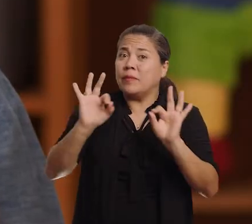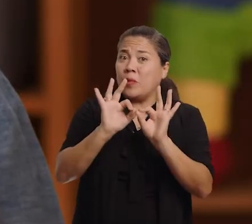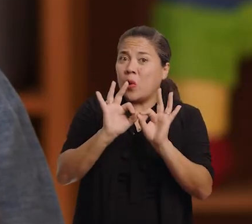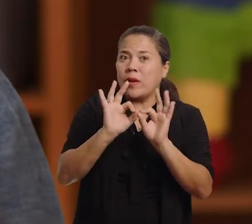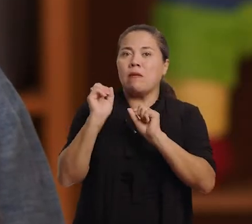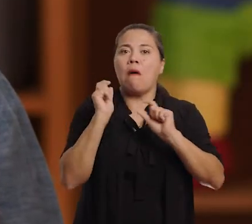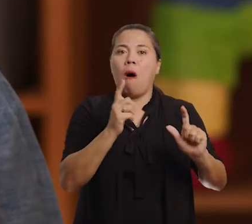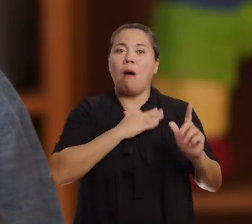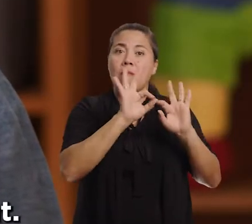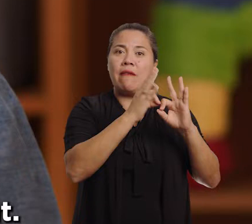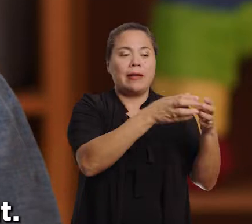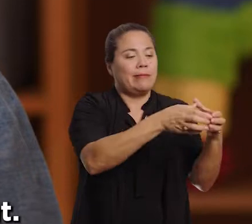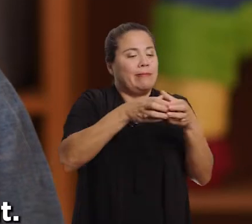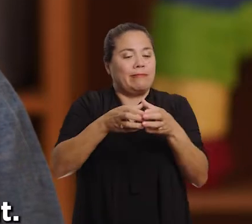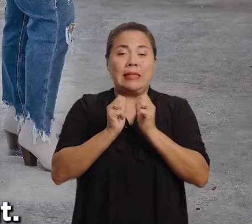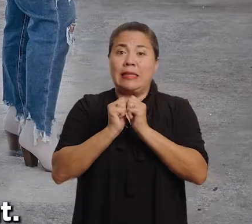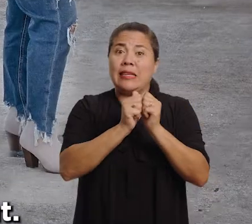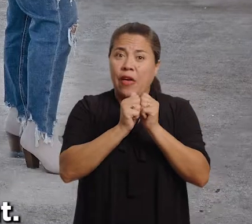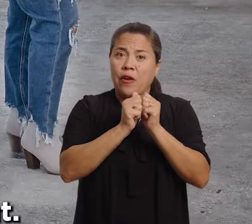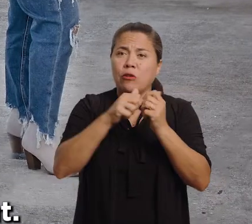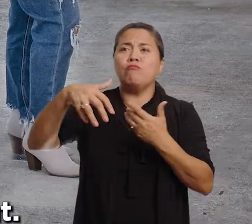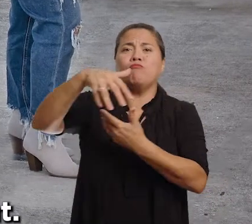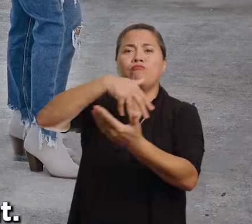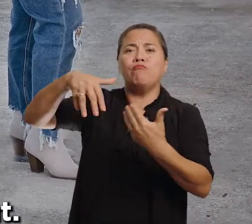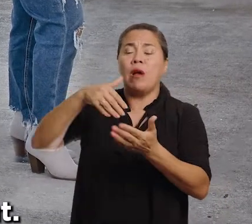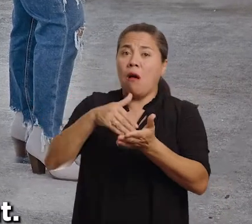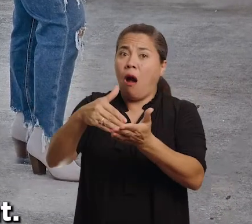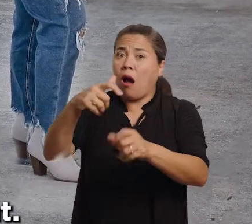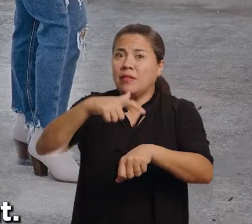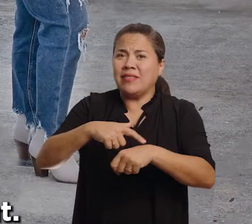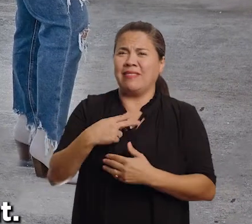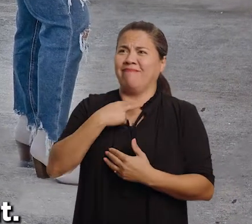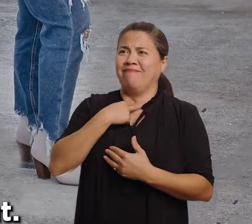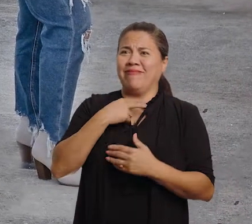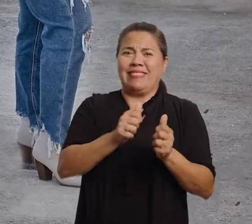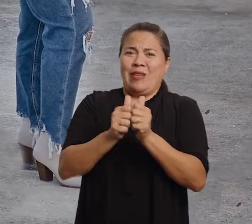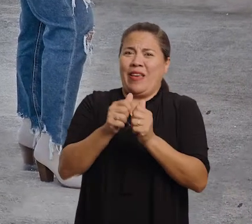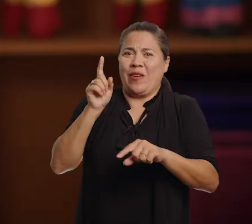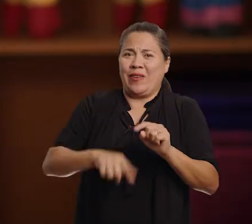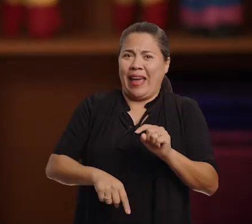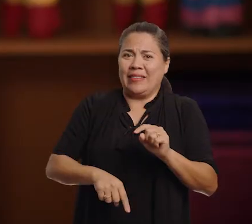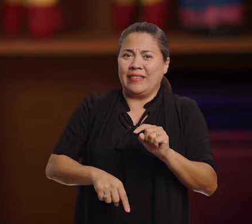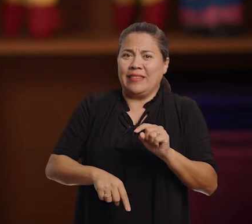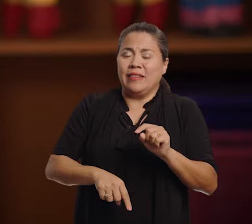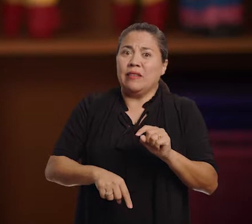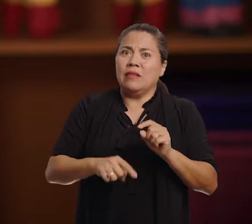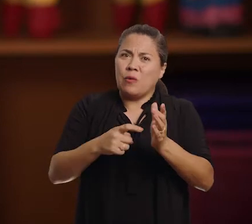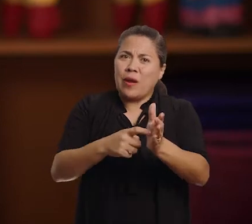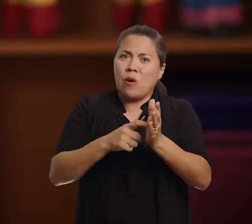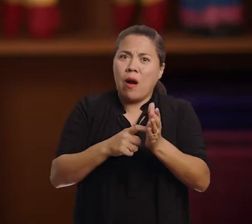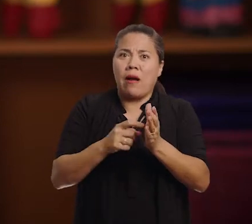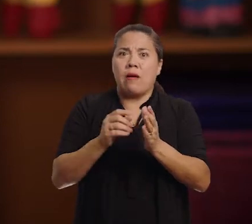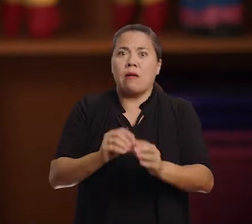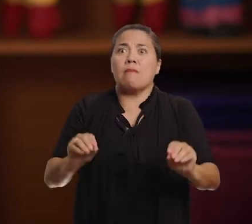important is that all of my children get to go out together as a family, and oftentimes we weren't able to do that. So the need